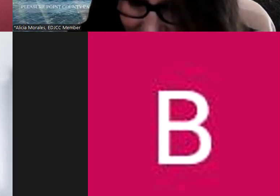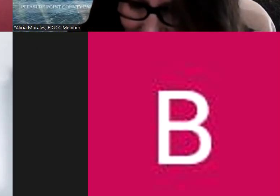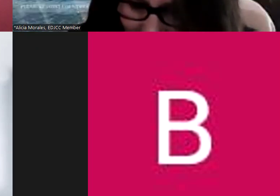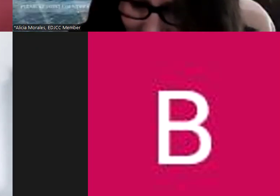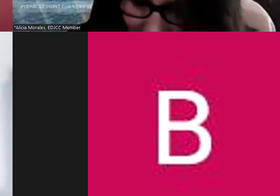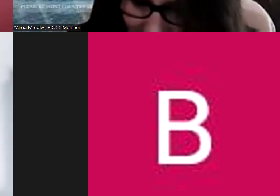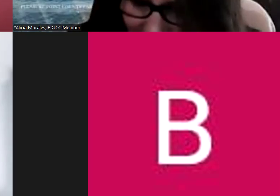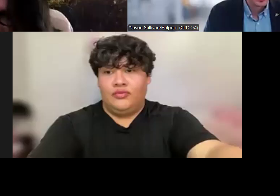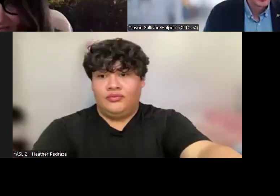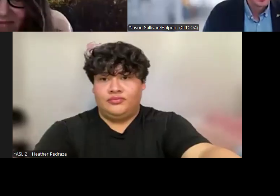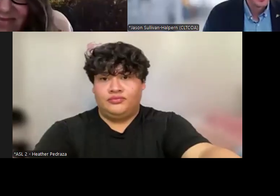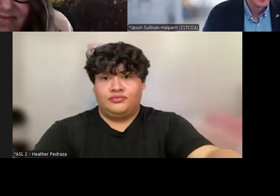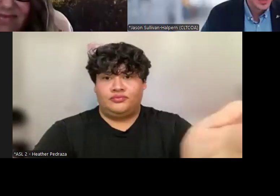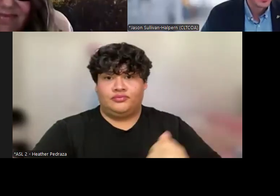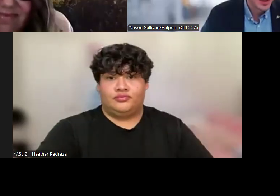looking at